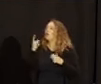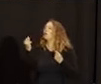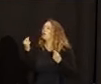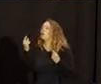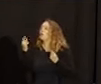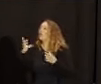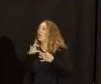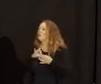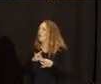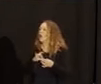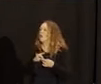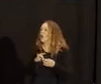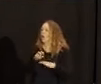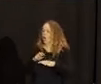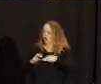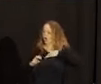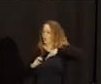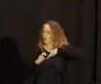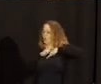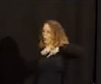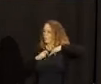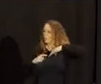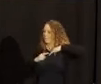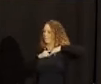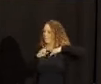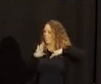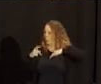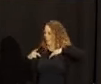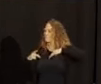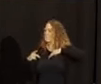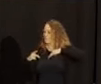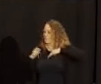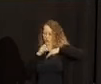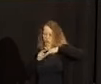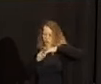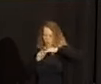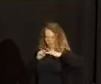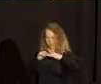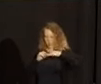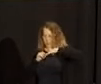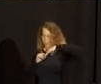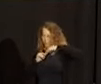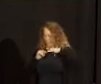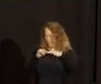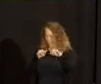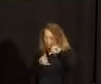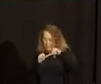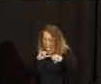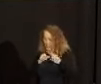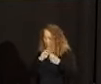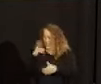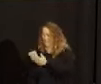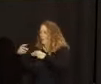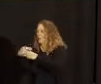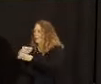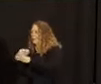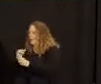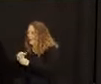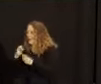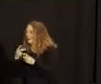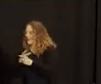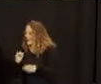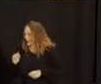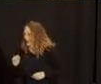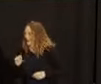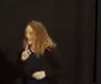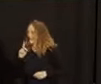how the dimensions of a ramp fit to scale for what the ADA requires? How do you think about the fact that learning